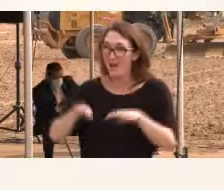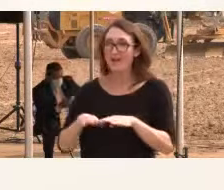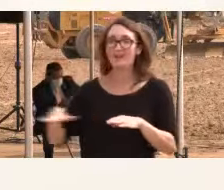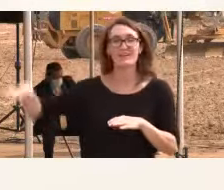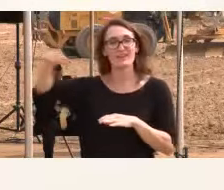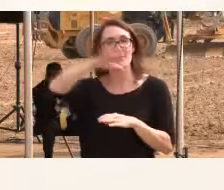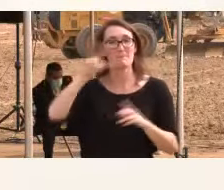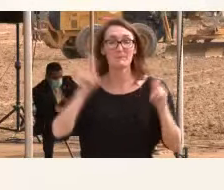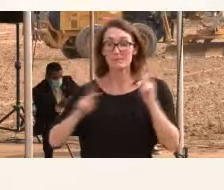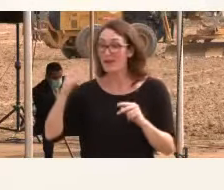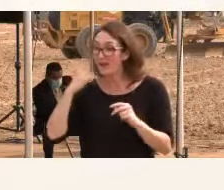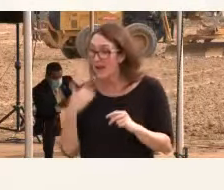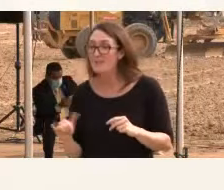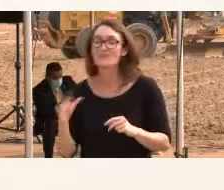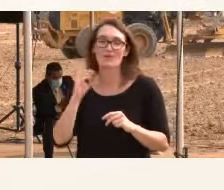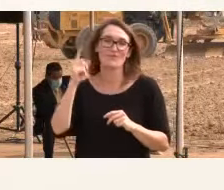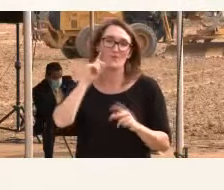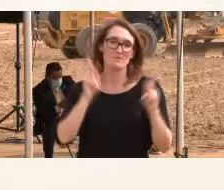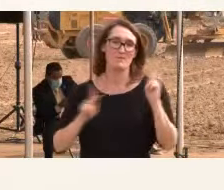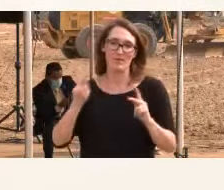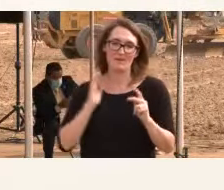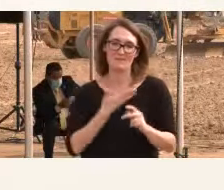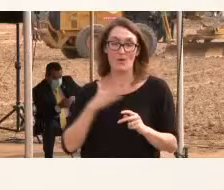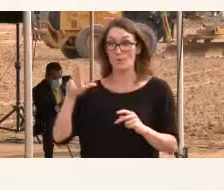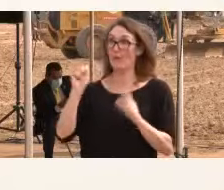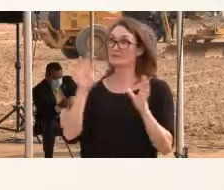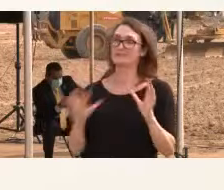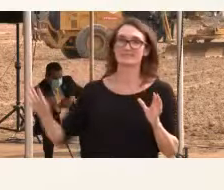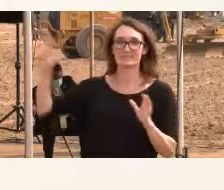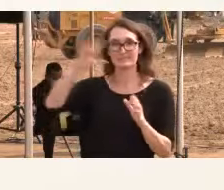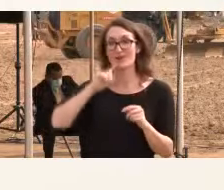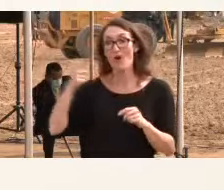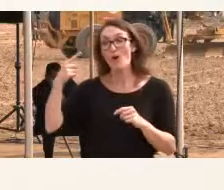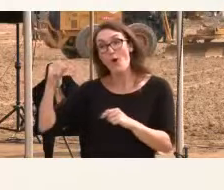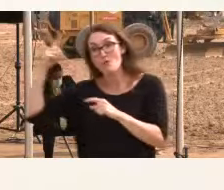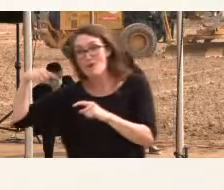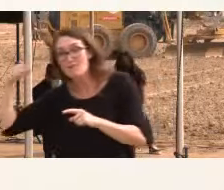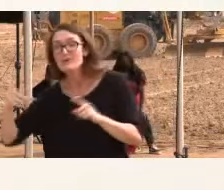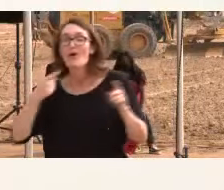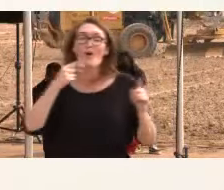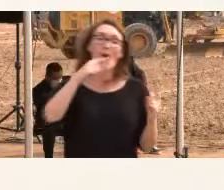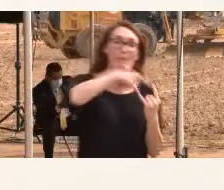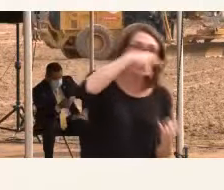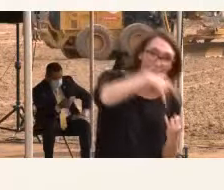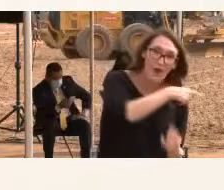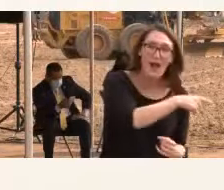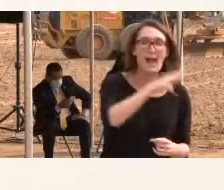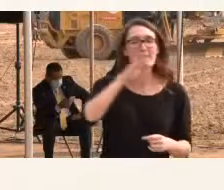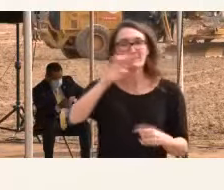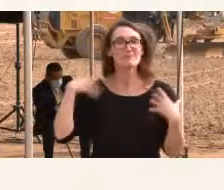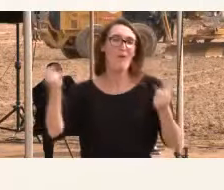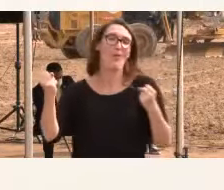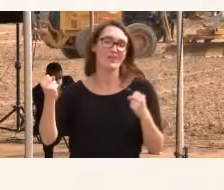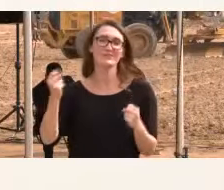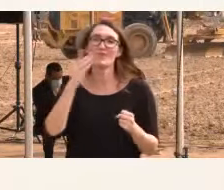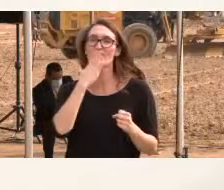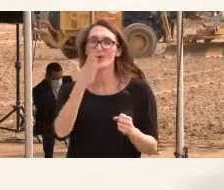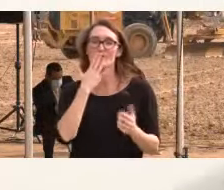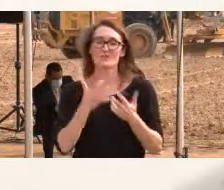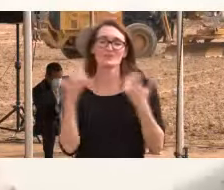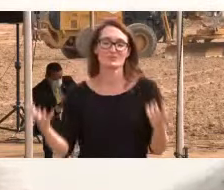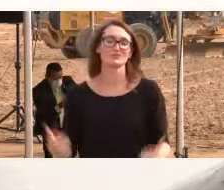the people of California, and for the people of our nation. Go Rams, go Bulldogs, and be bold. Thank you very